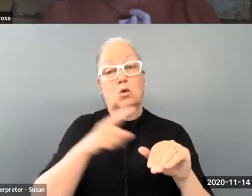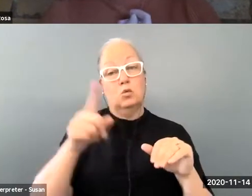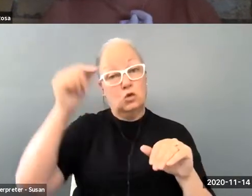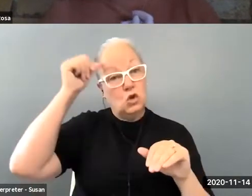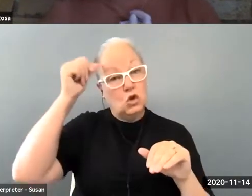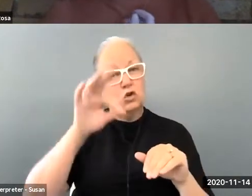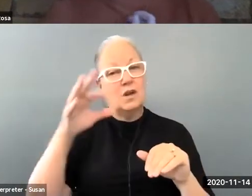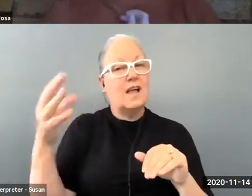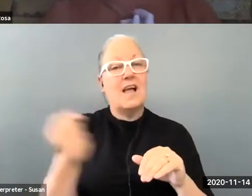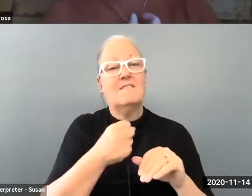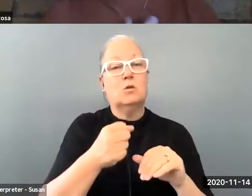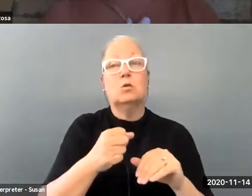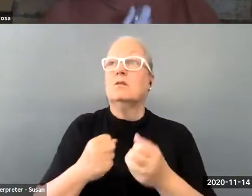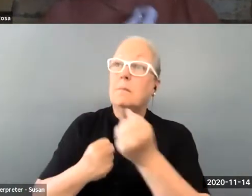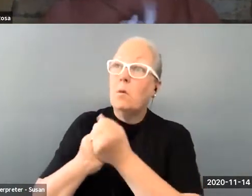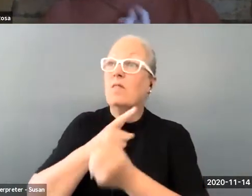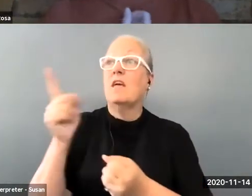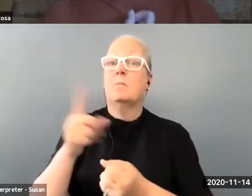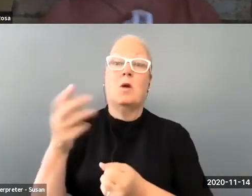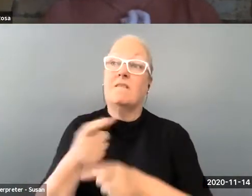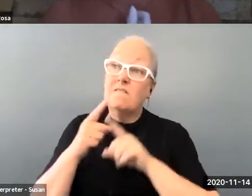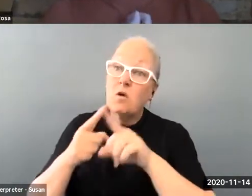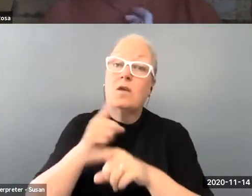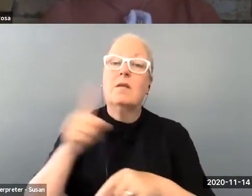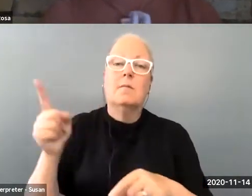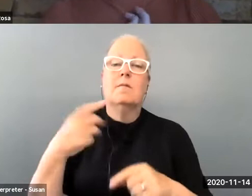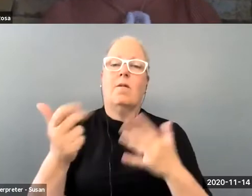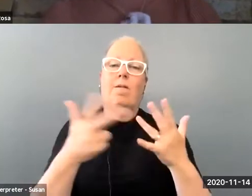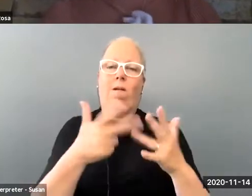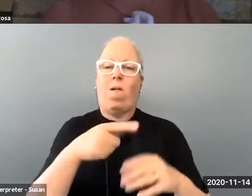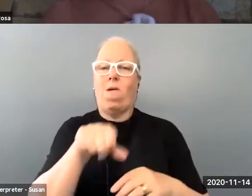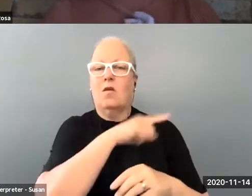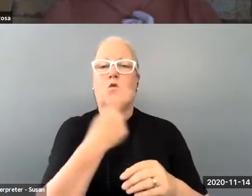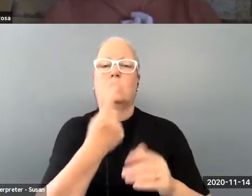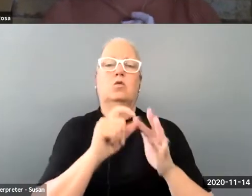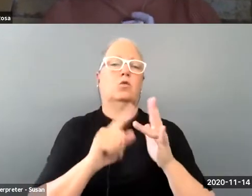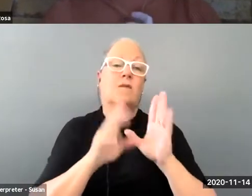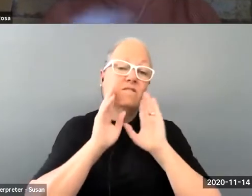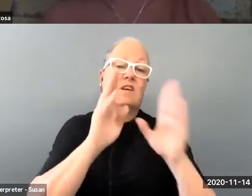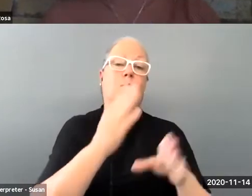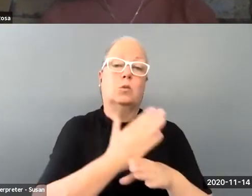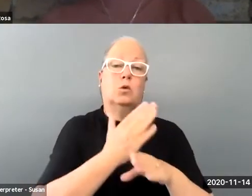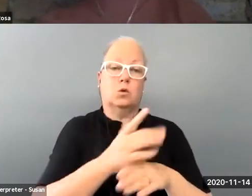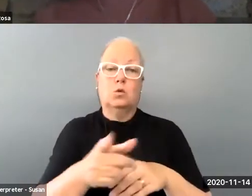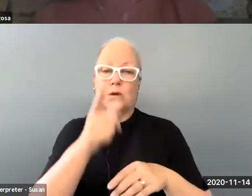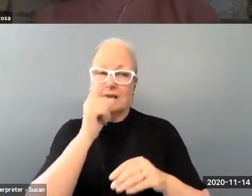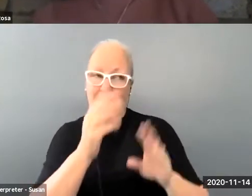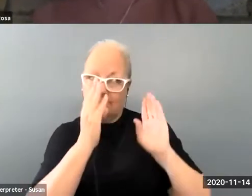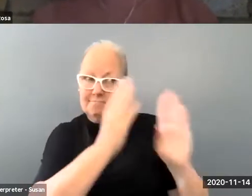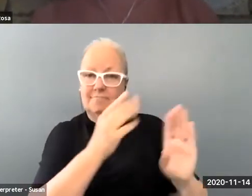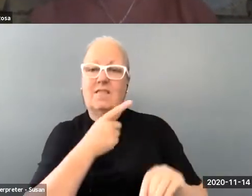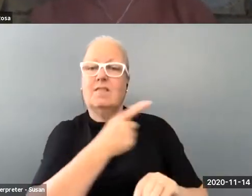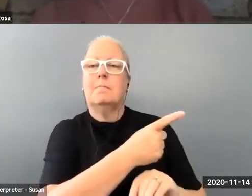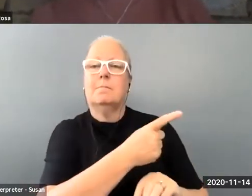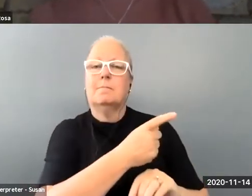don't have to support them and you don't have to follow them. And there are actually other people out there doing fantastic work that you can tune into that